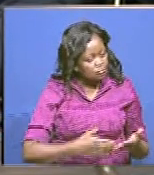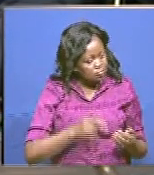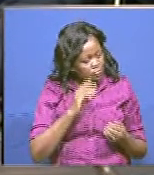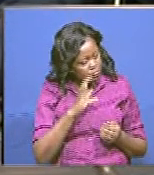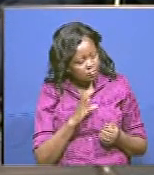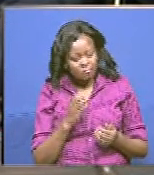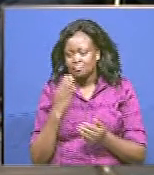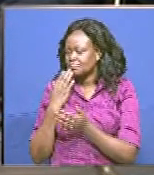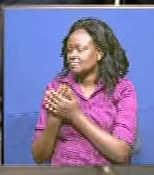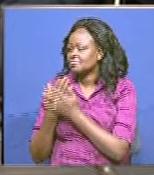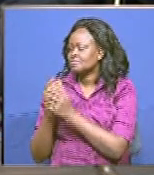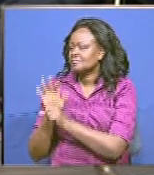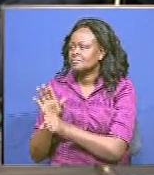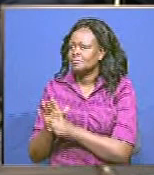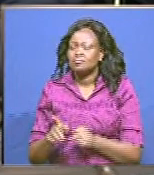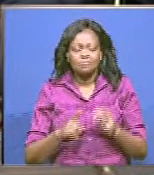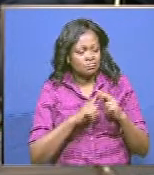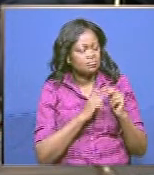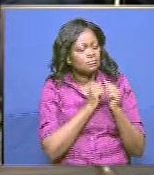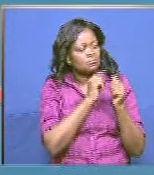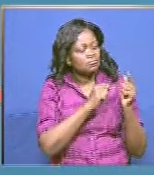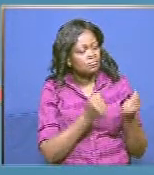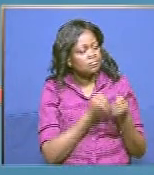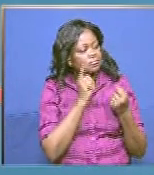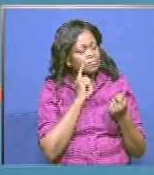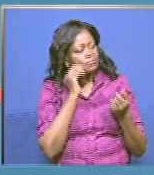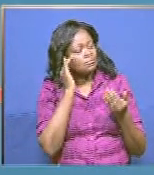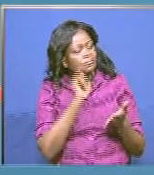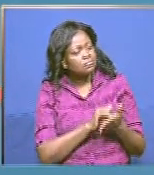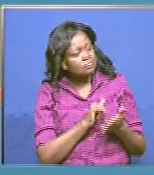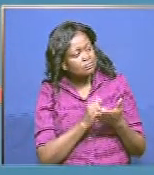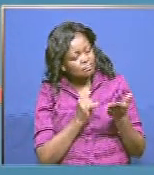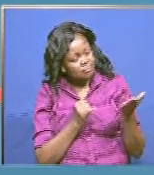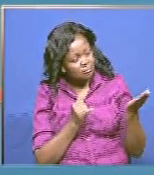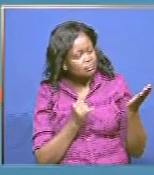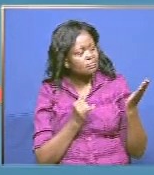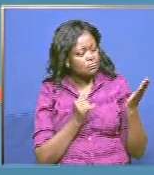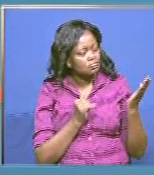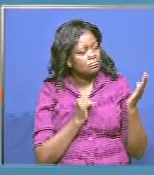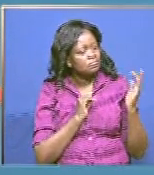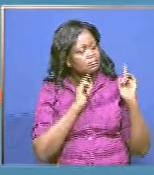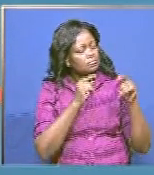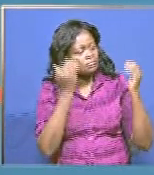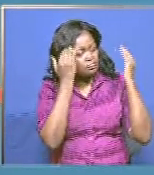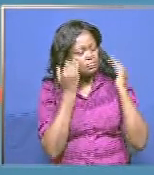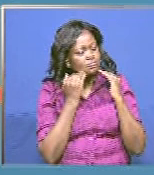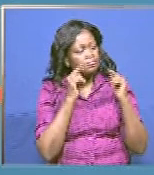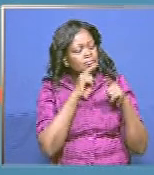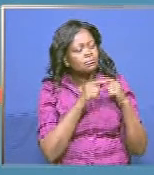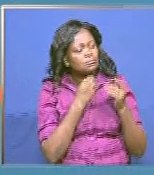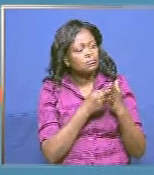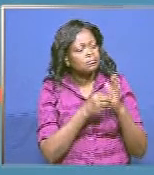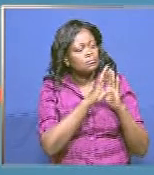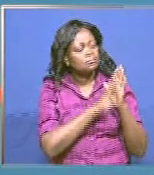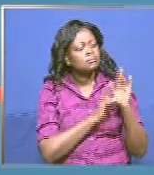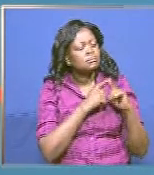right, let's begin with, you know, what is happening. Tomorrow we expect that you will be back in court over the Division of Revenue Bill. But just